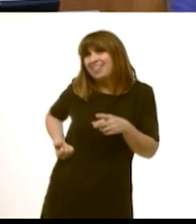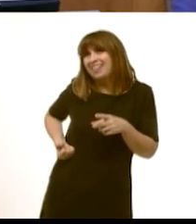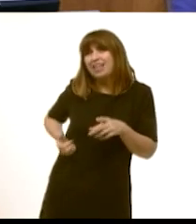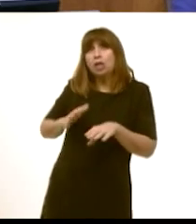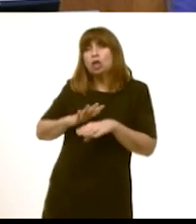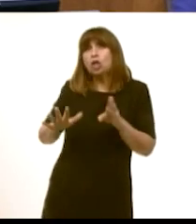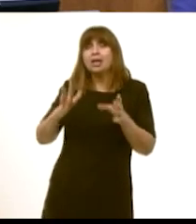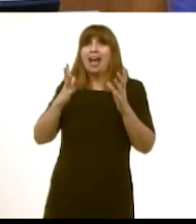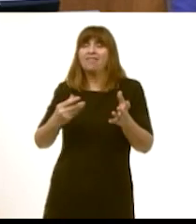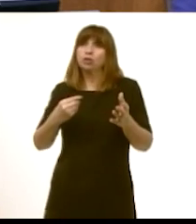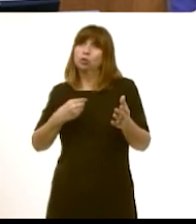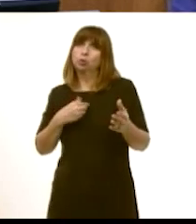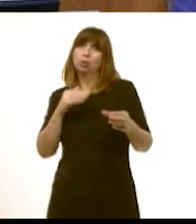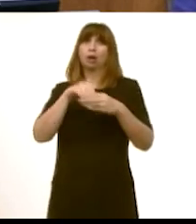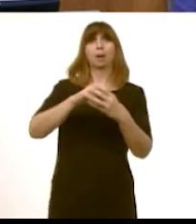wel, oedd hwn yn gytundeb.